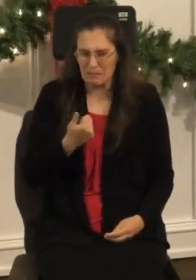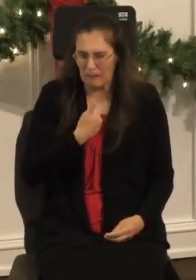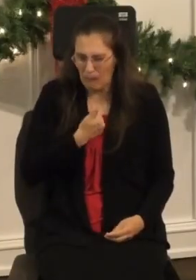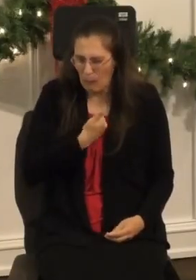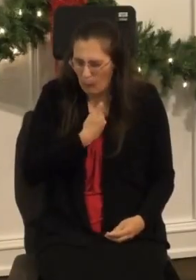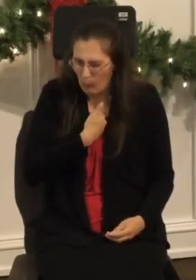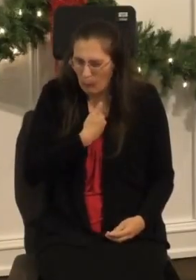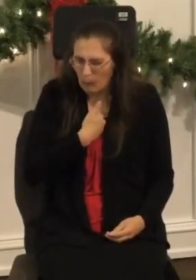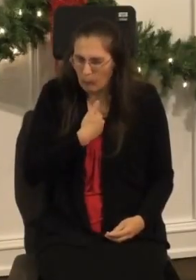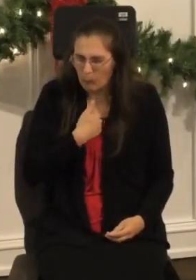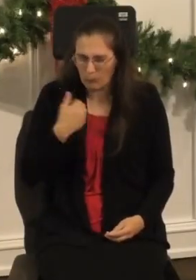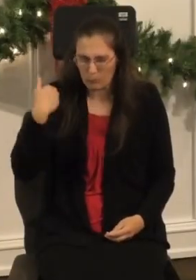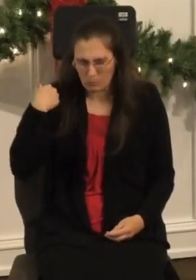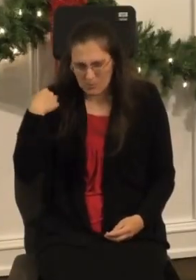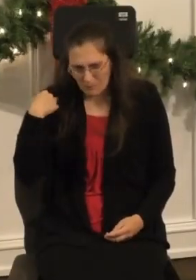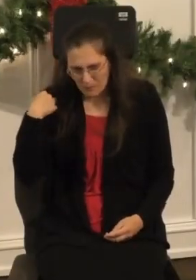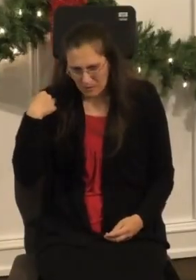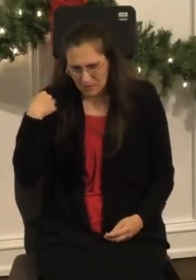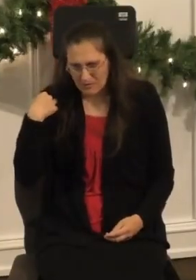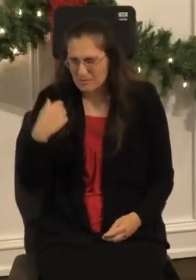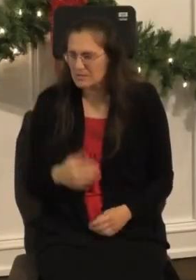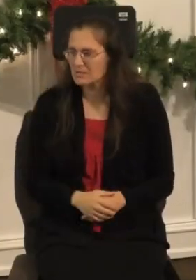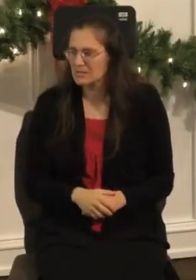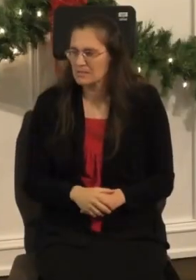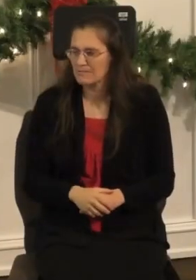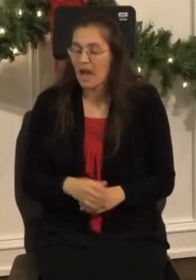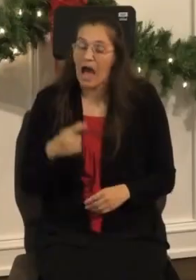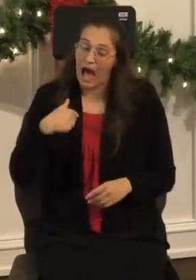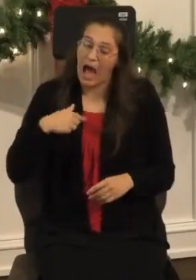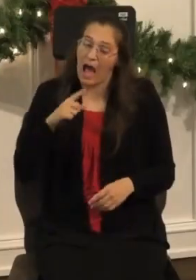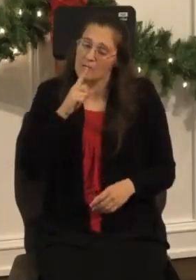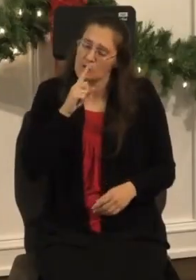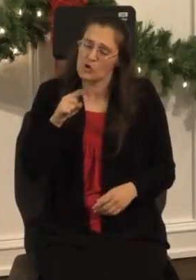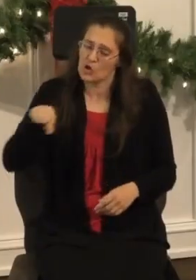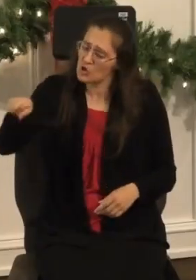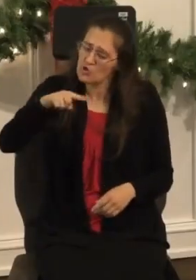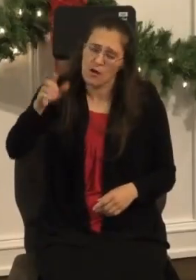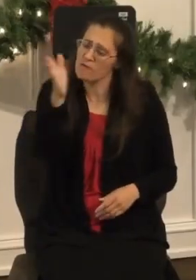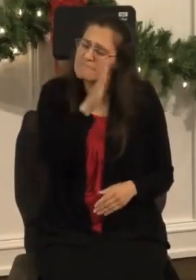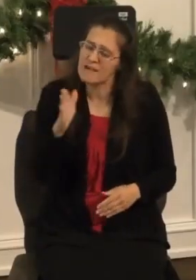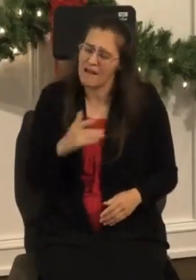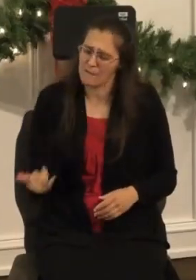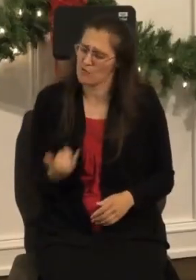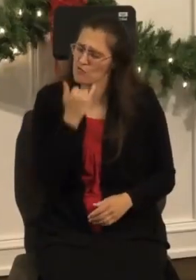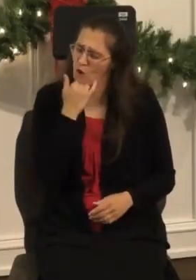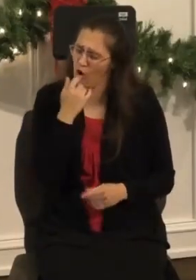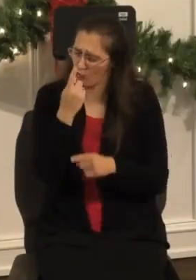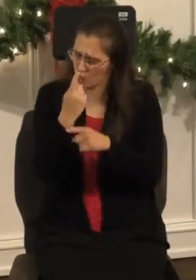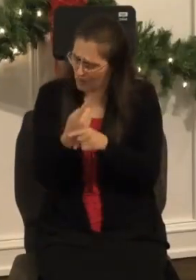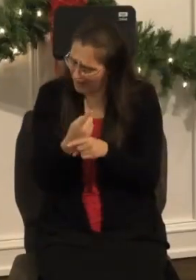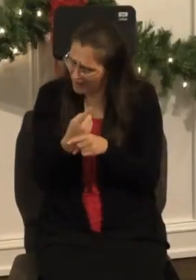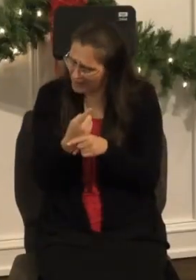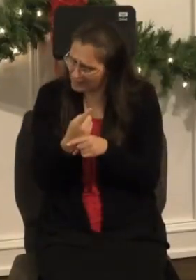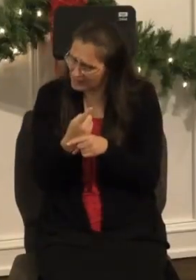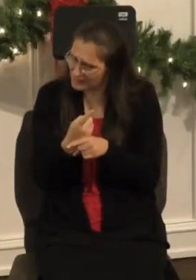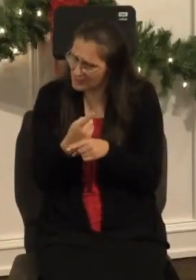here? Now, I bet you kids are never, ever, ever at fault. You're never wrong about anything,